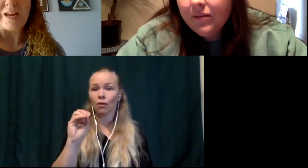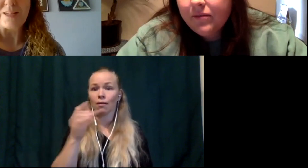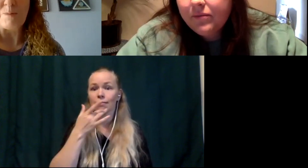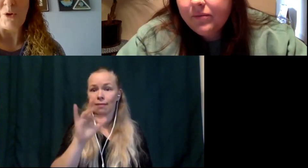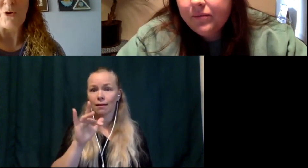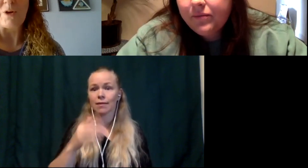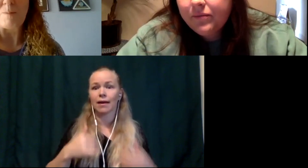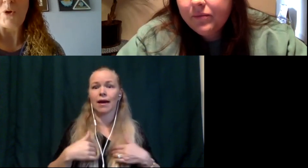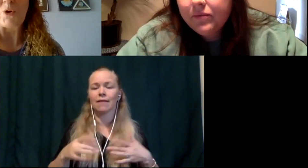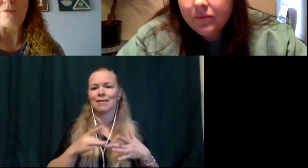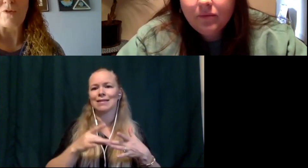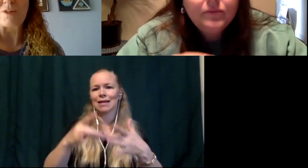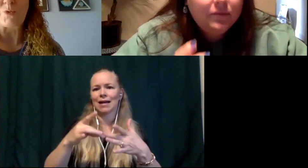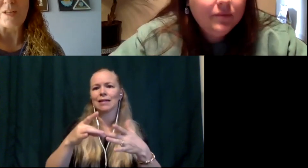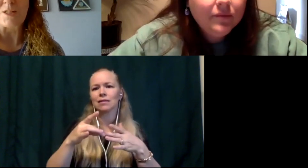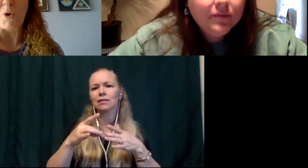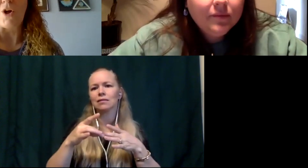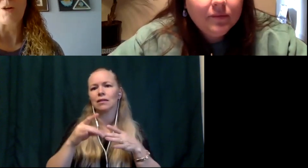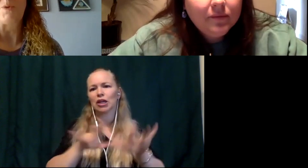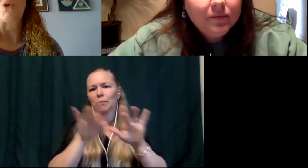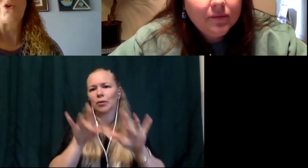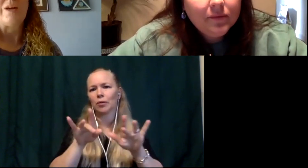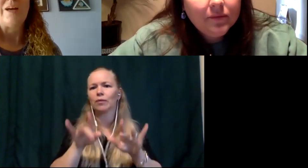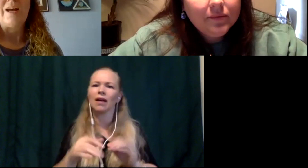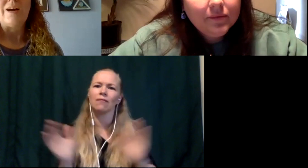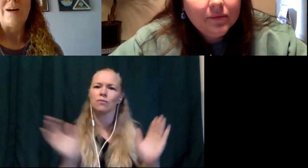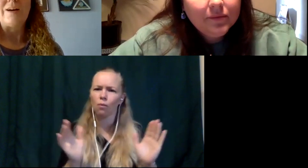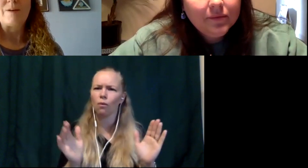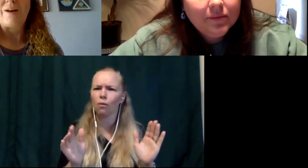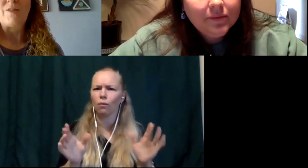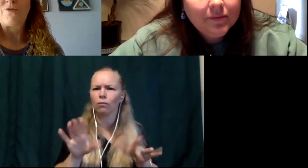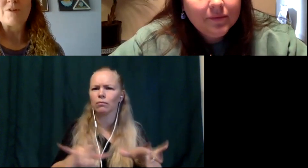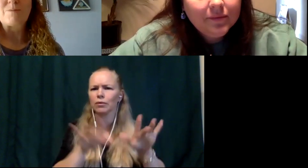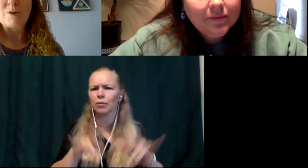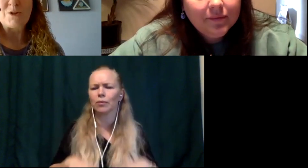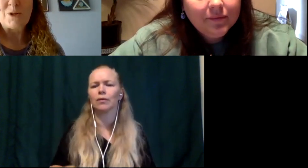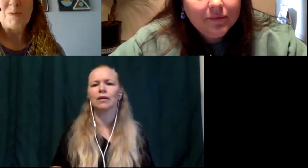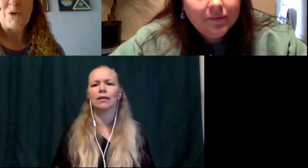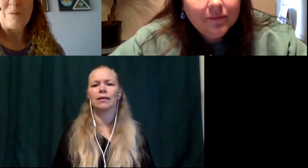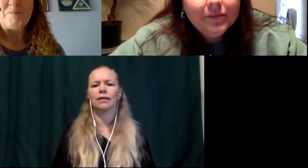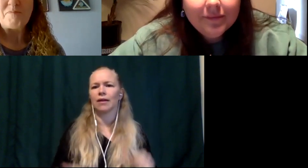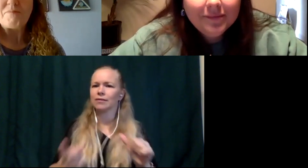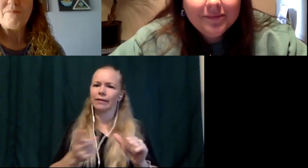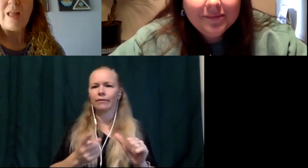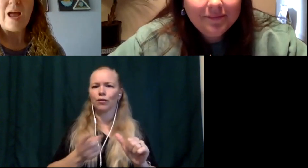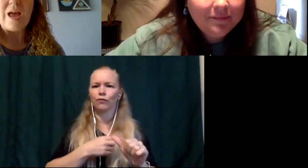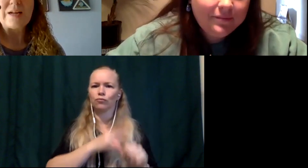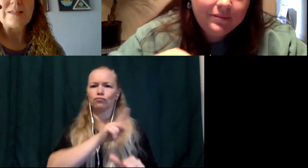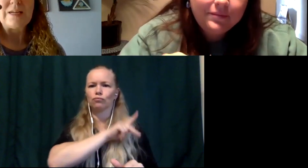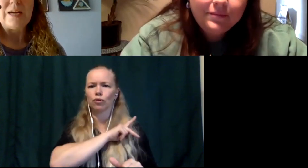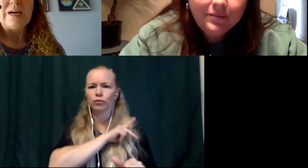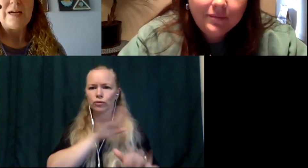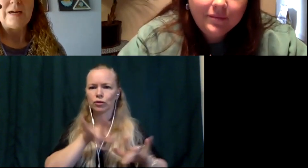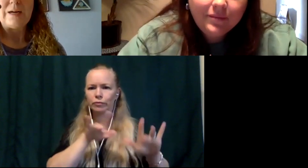Apollo guidance computer, the first really small computer, kind of the first personal computer,